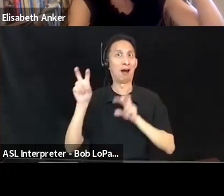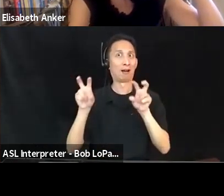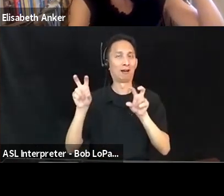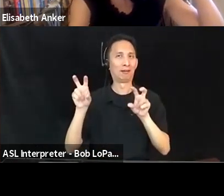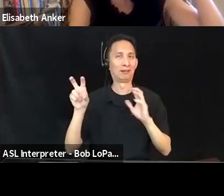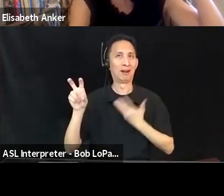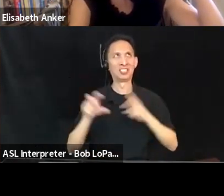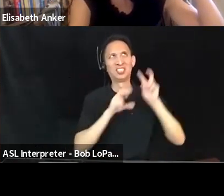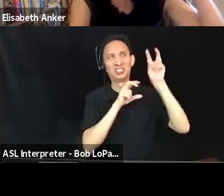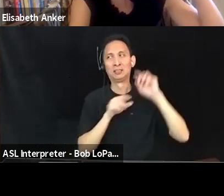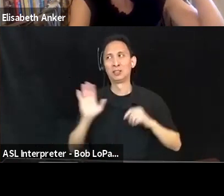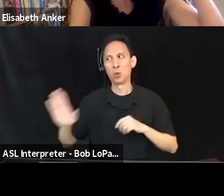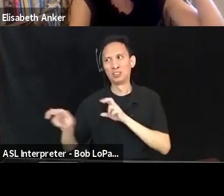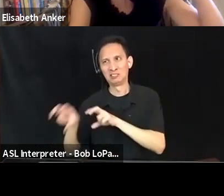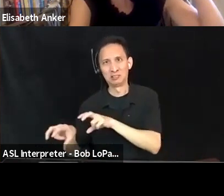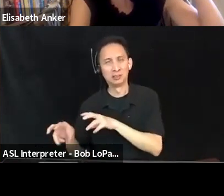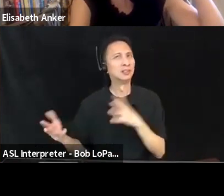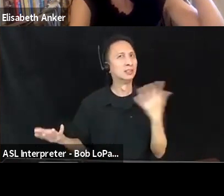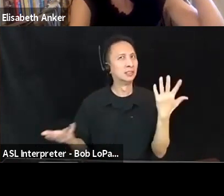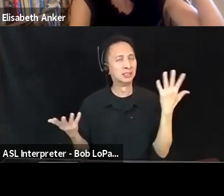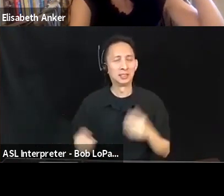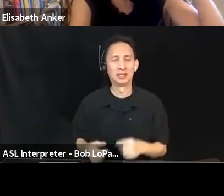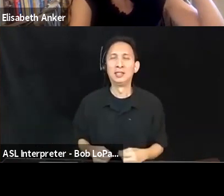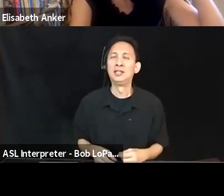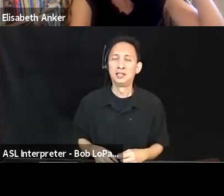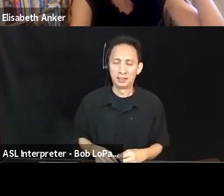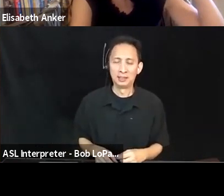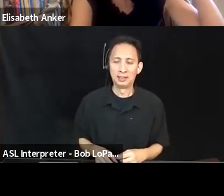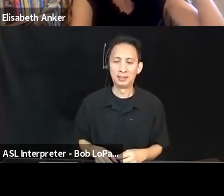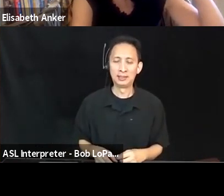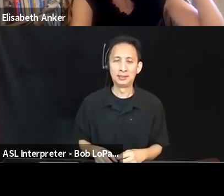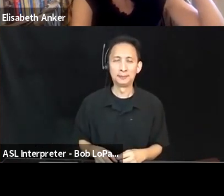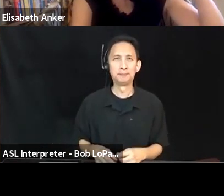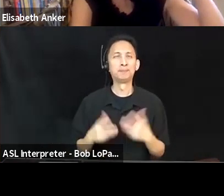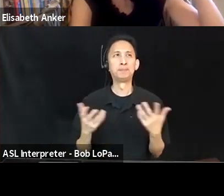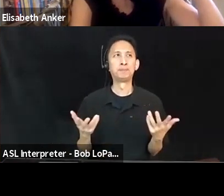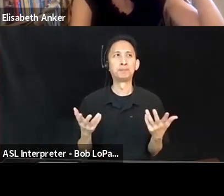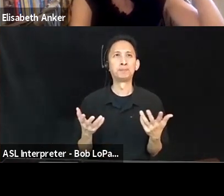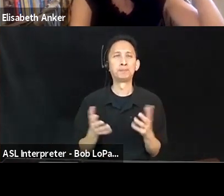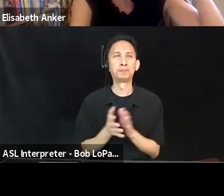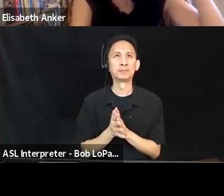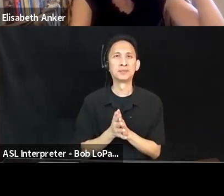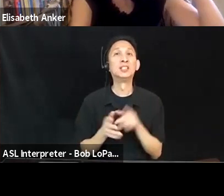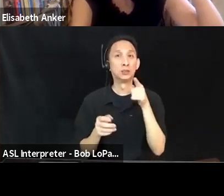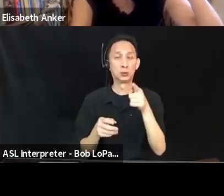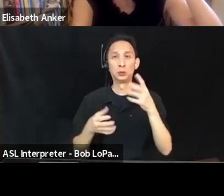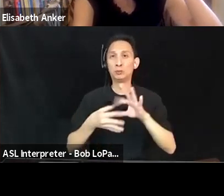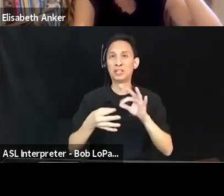defined by, it seems to me that is part of what explains a lot of the accelerationist